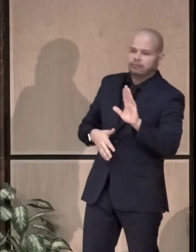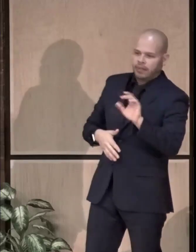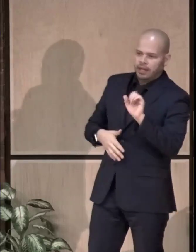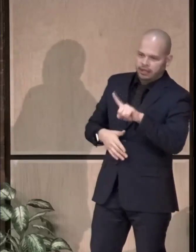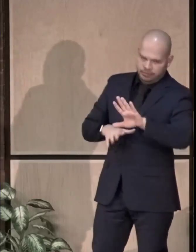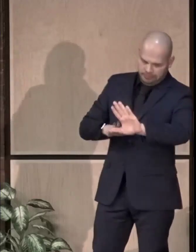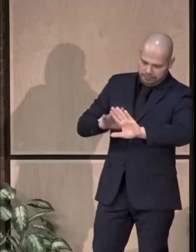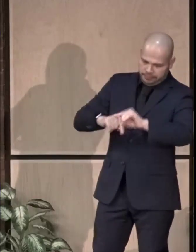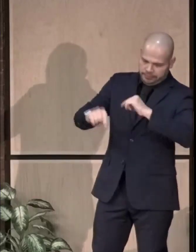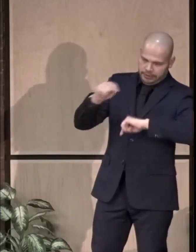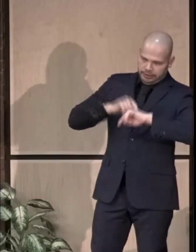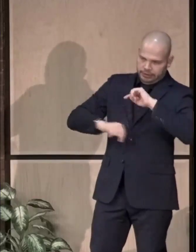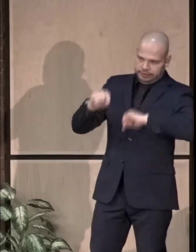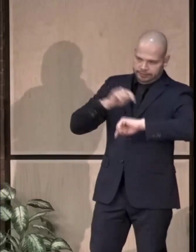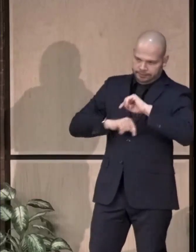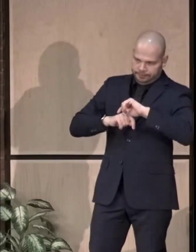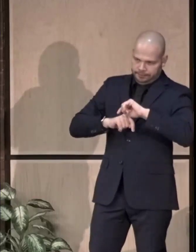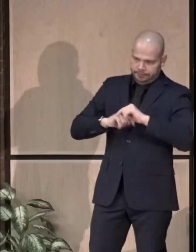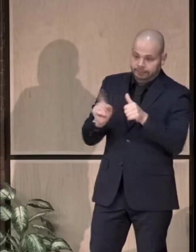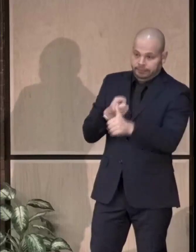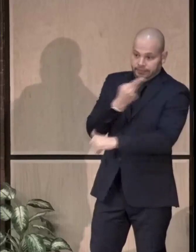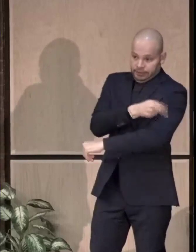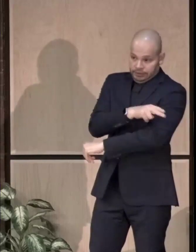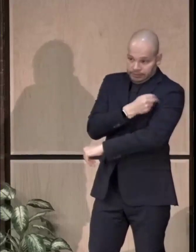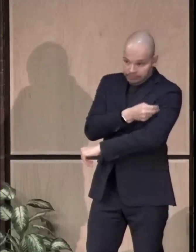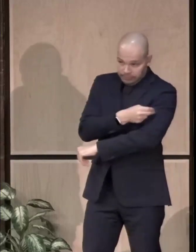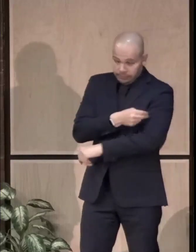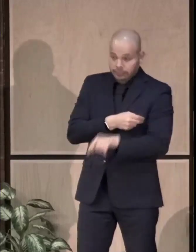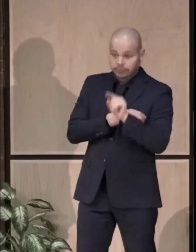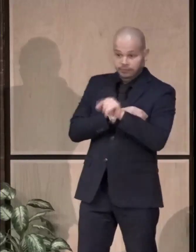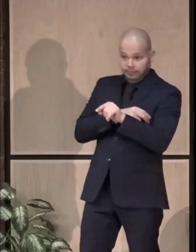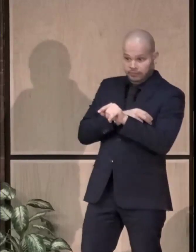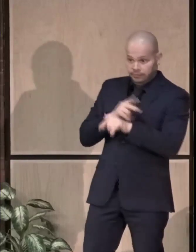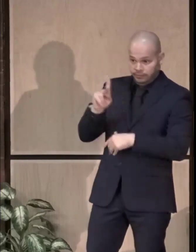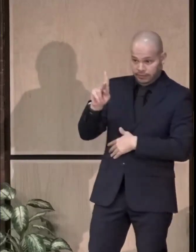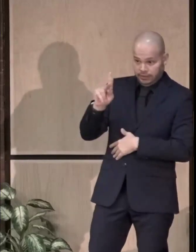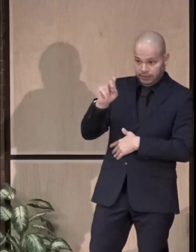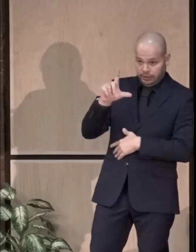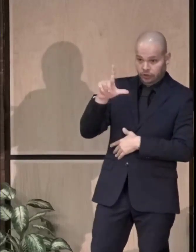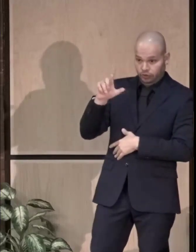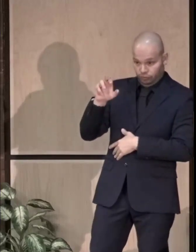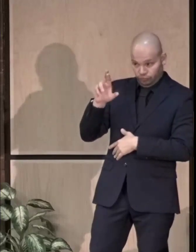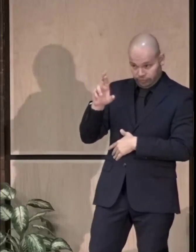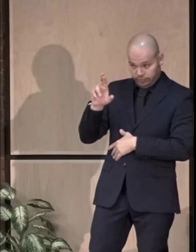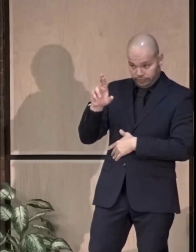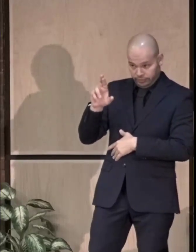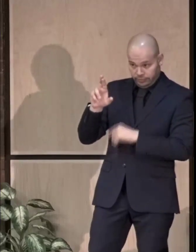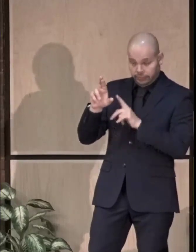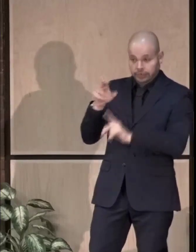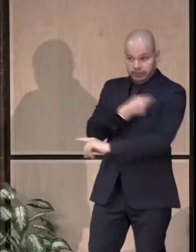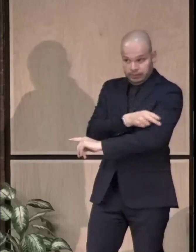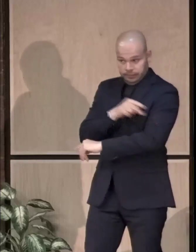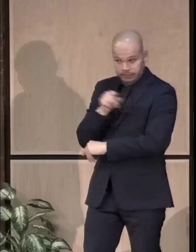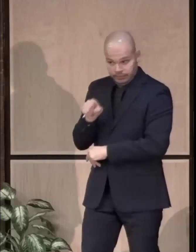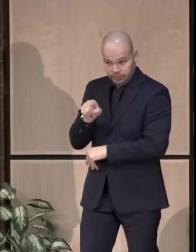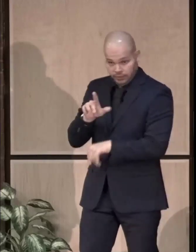with Keller, the first hospital, right? Yes. Yes, sir. So did you go to Keller? I ended